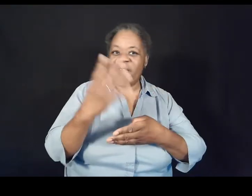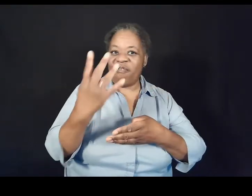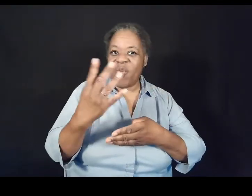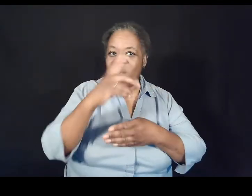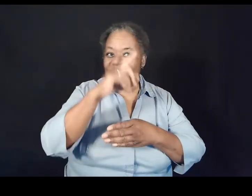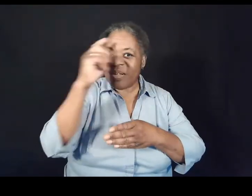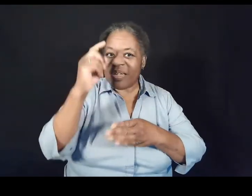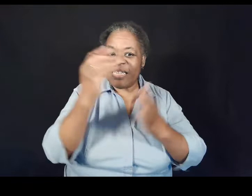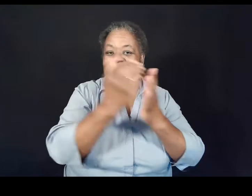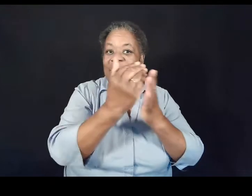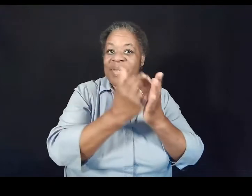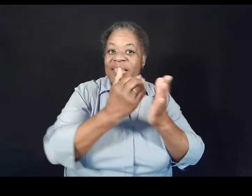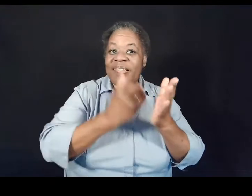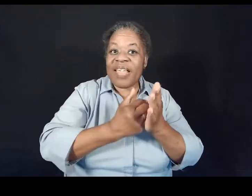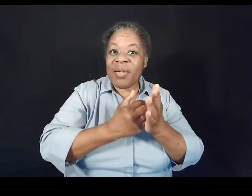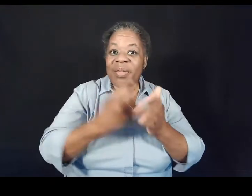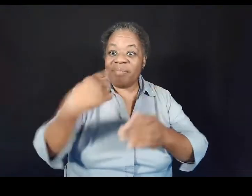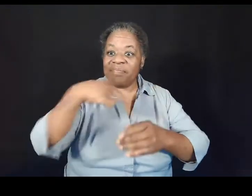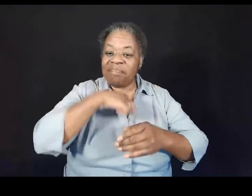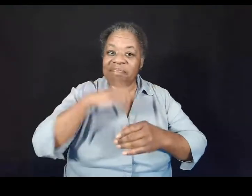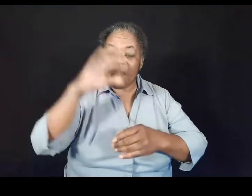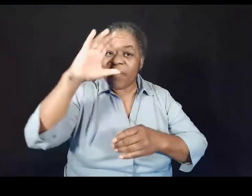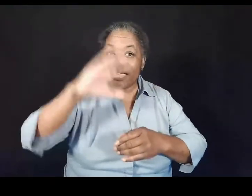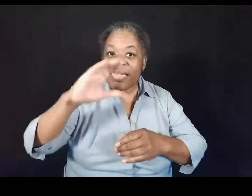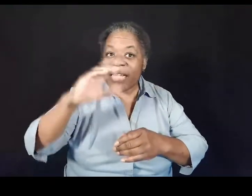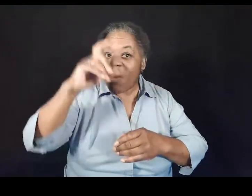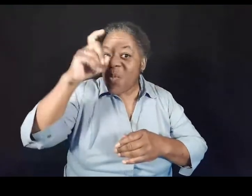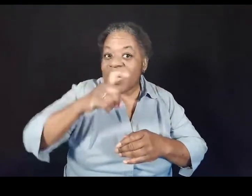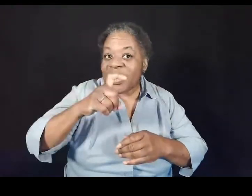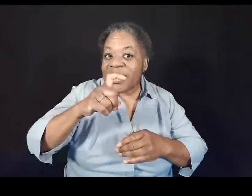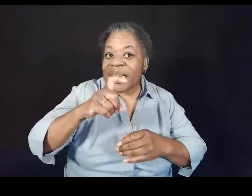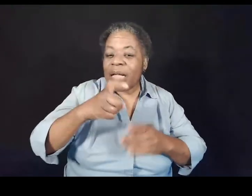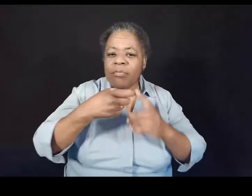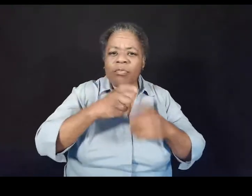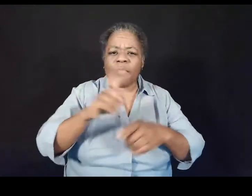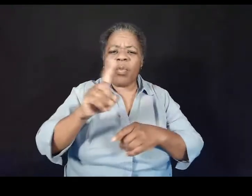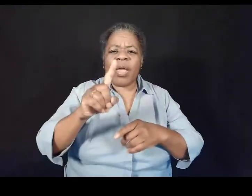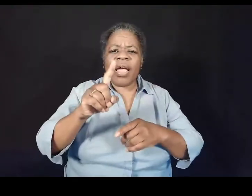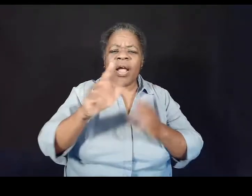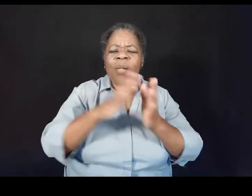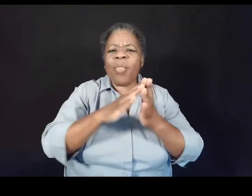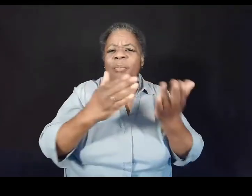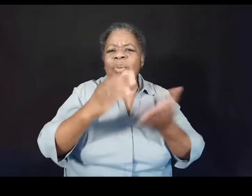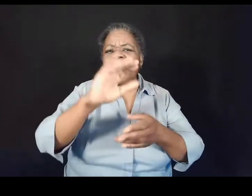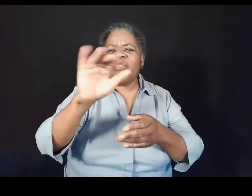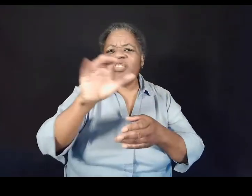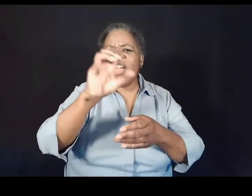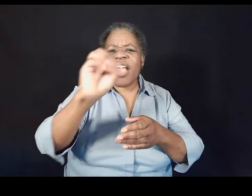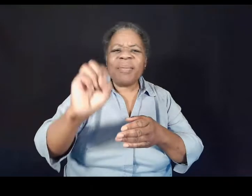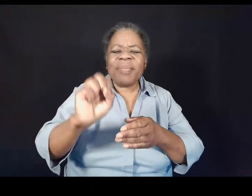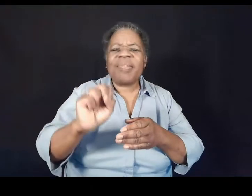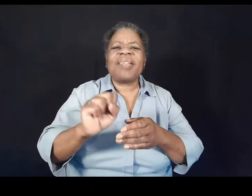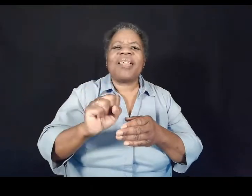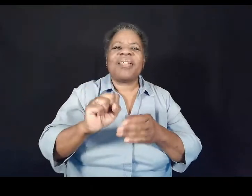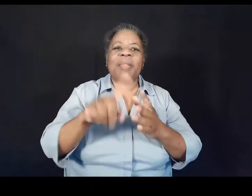we seek wisdom from the book of James. Let's begin today with a little